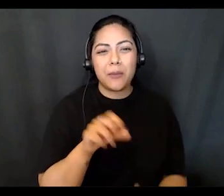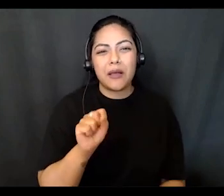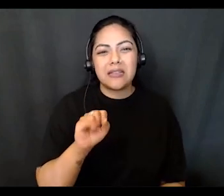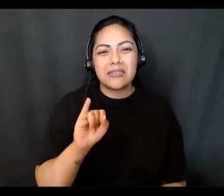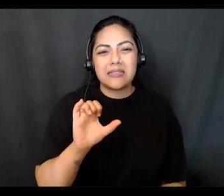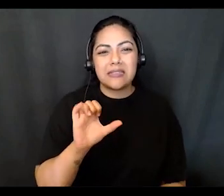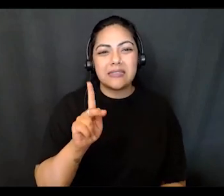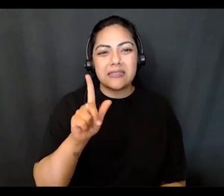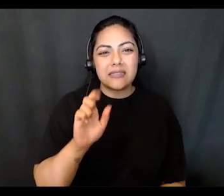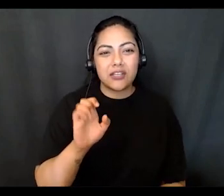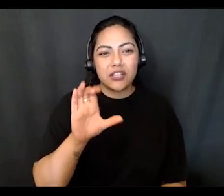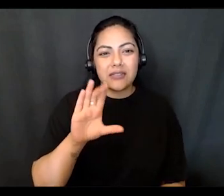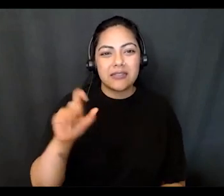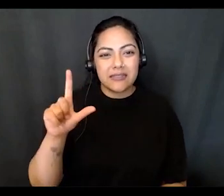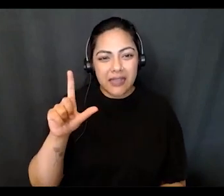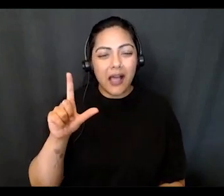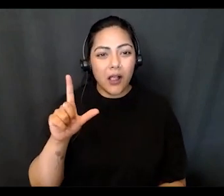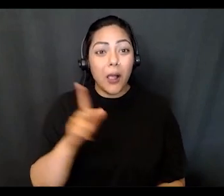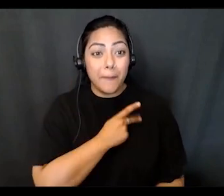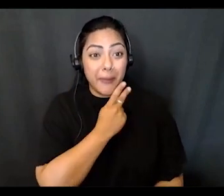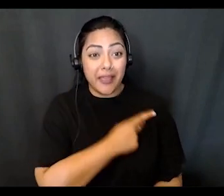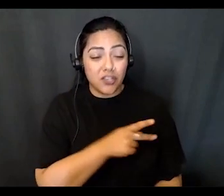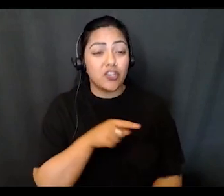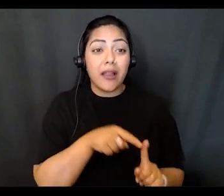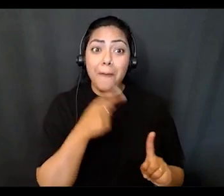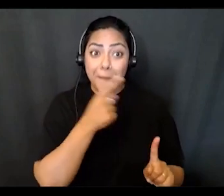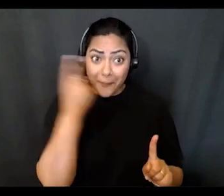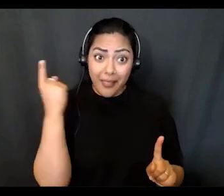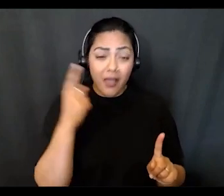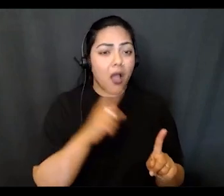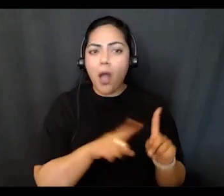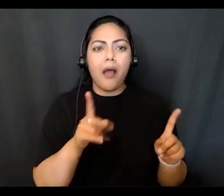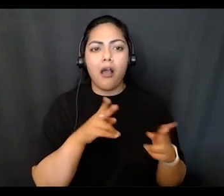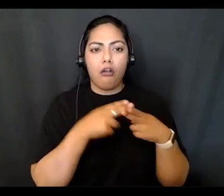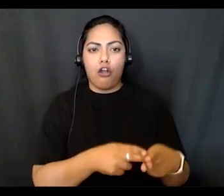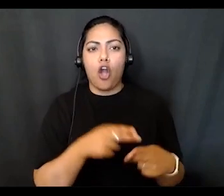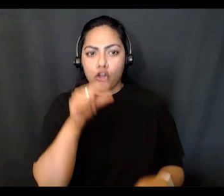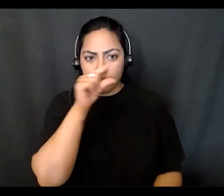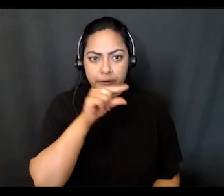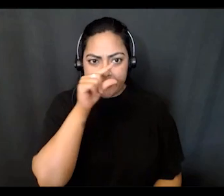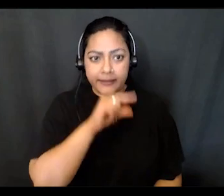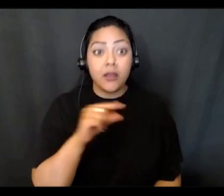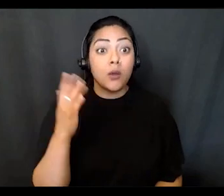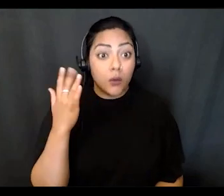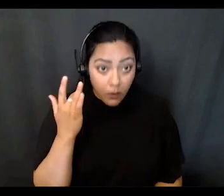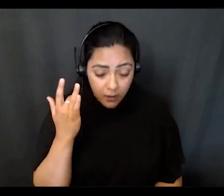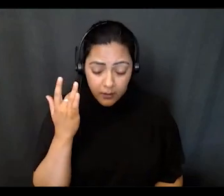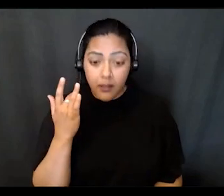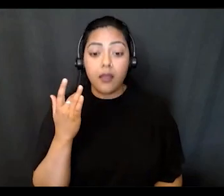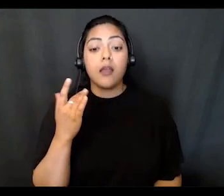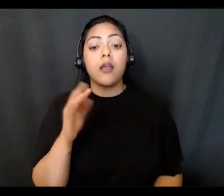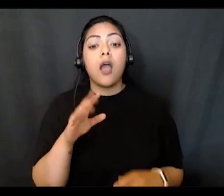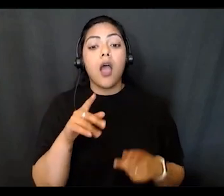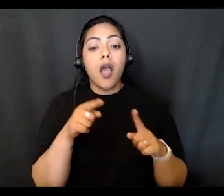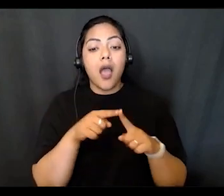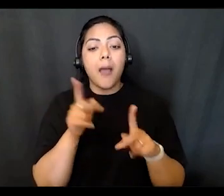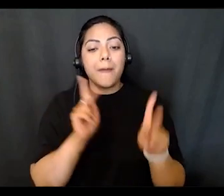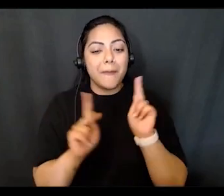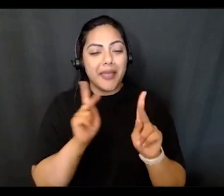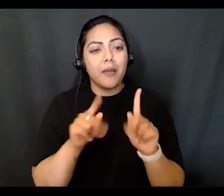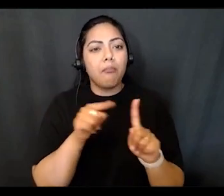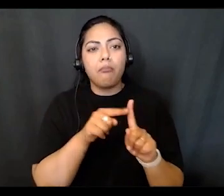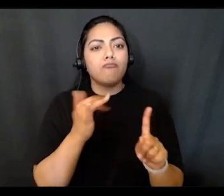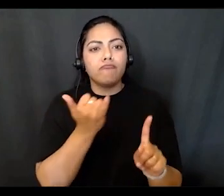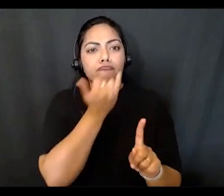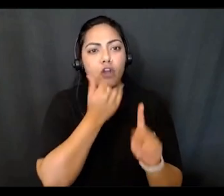Greek as opposed to a Black person, because what happens is that people are misdiagnosed. So you could